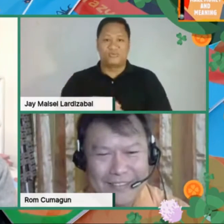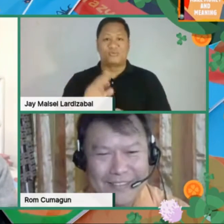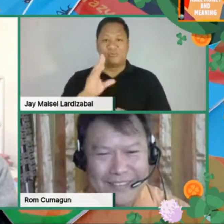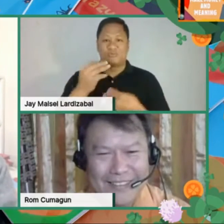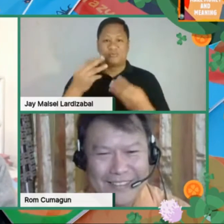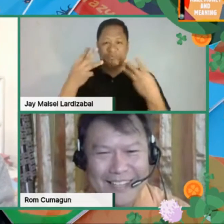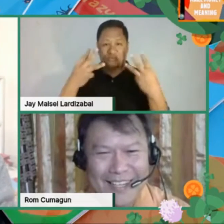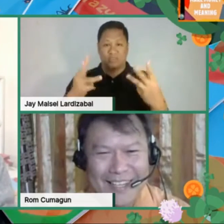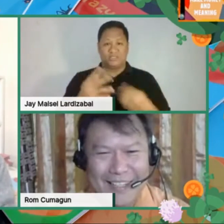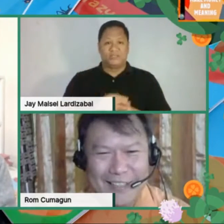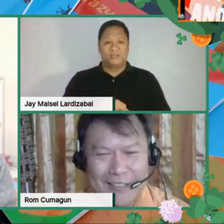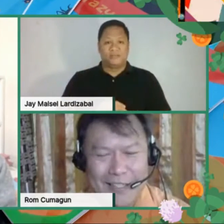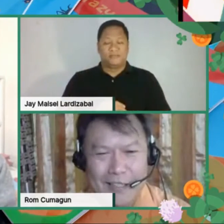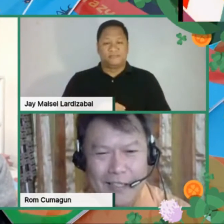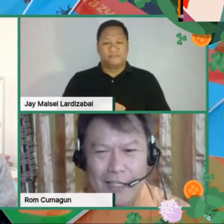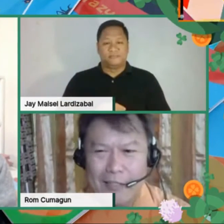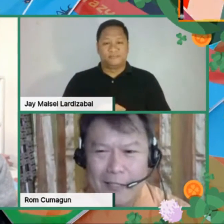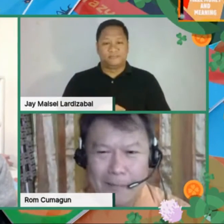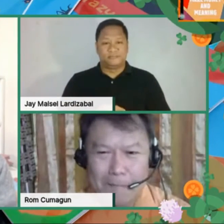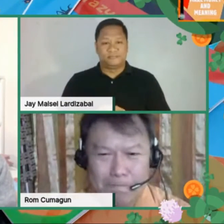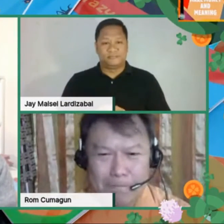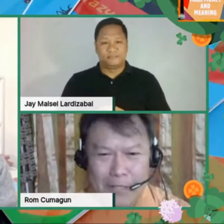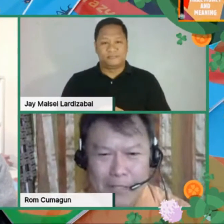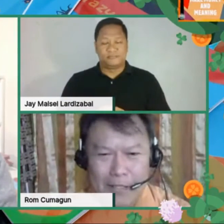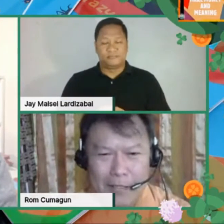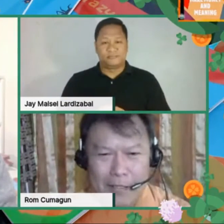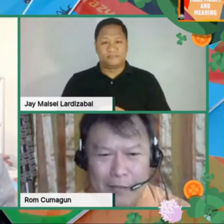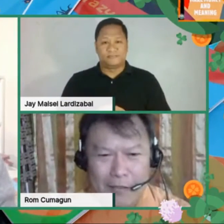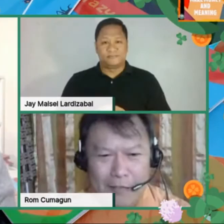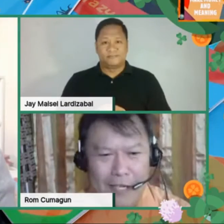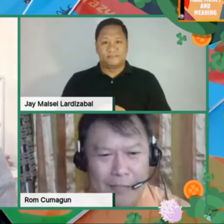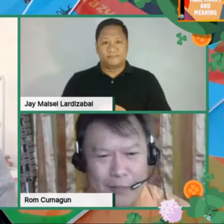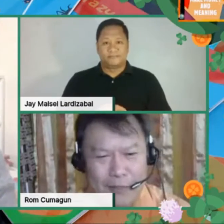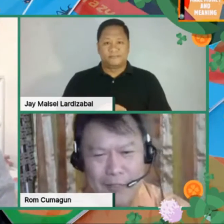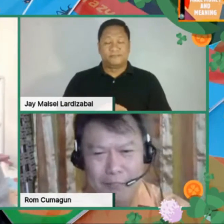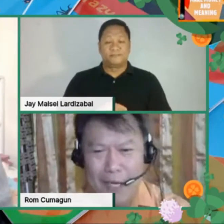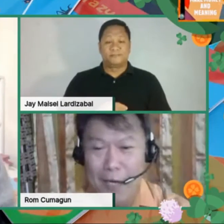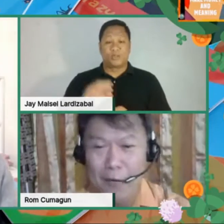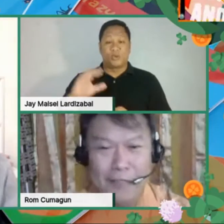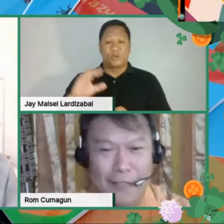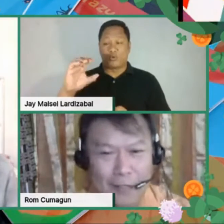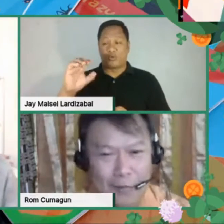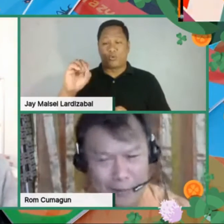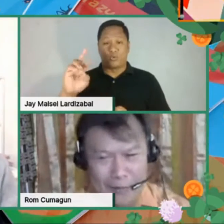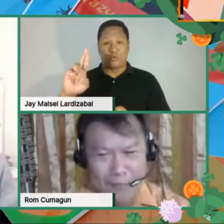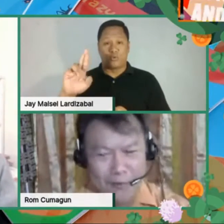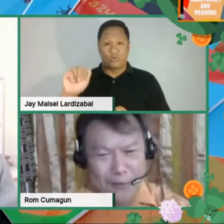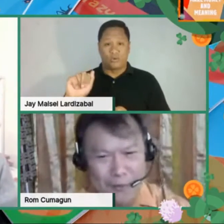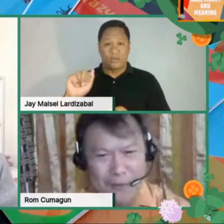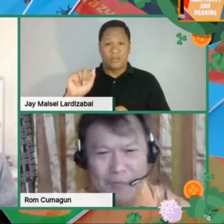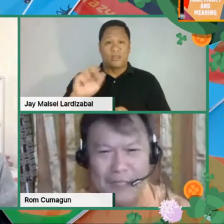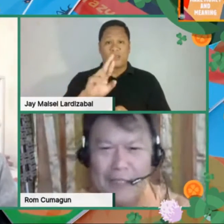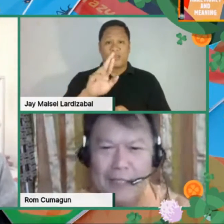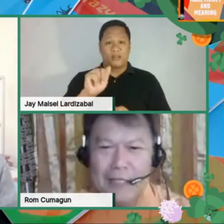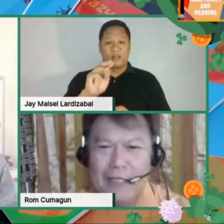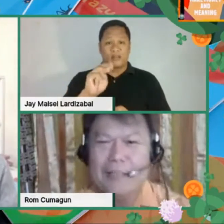in. yes. And Cora Ramos Imbang, or Tita Course for